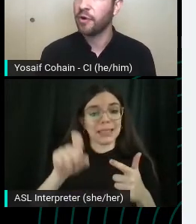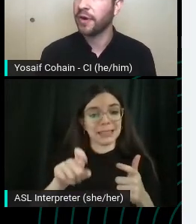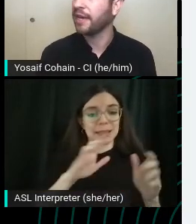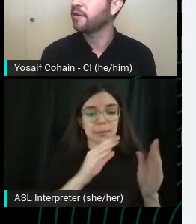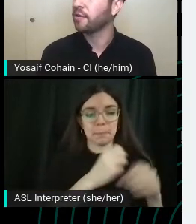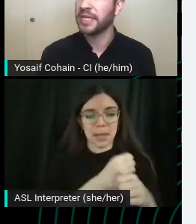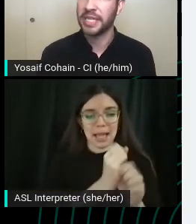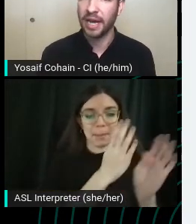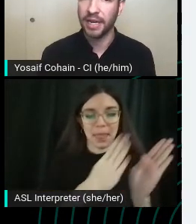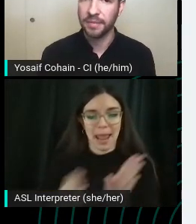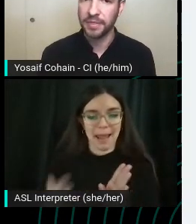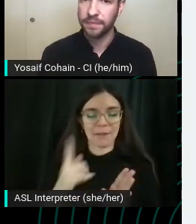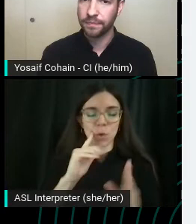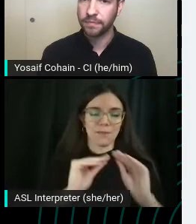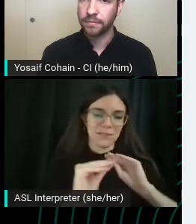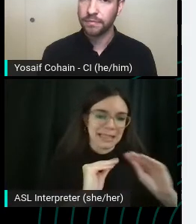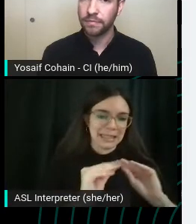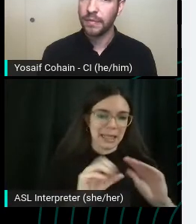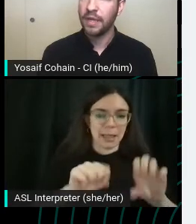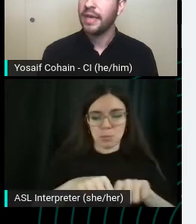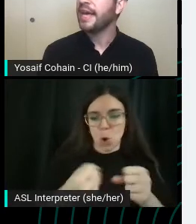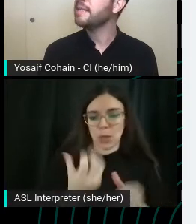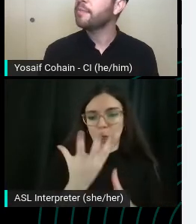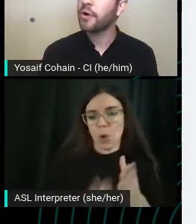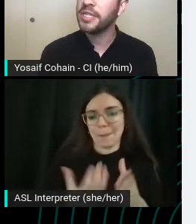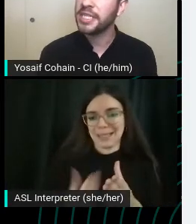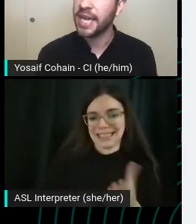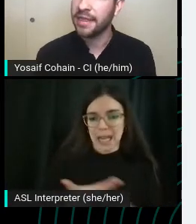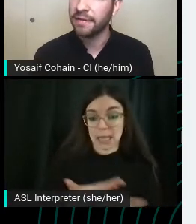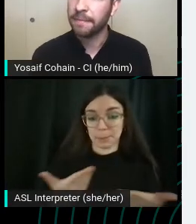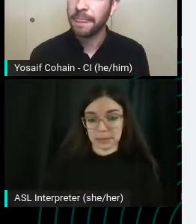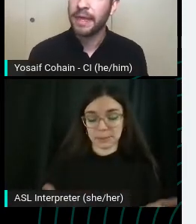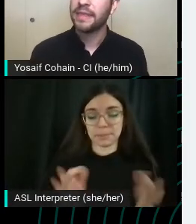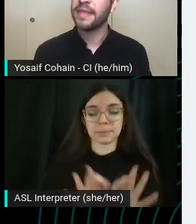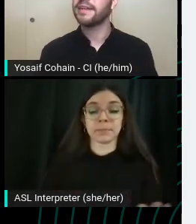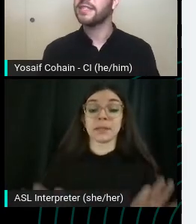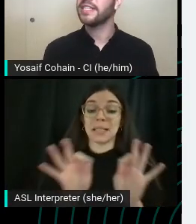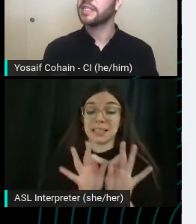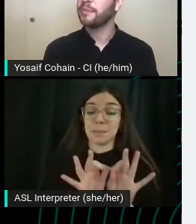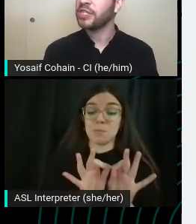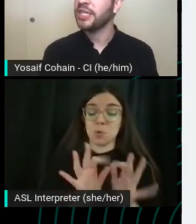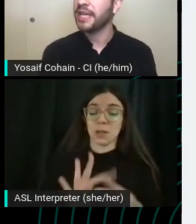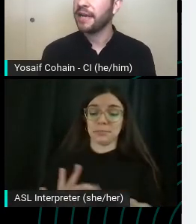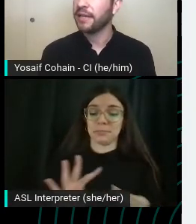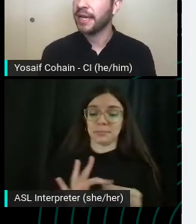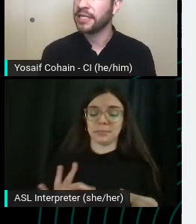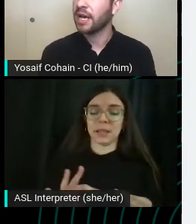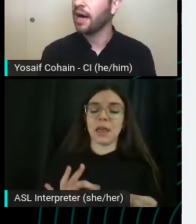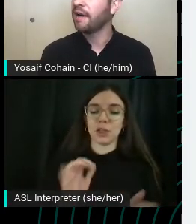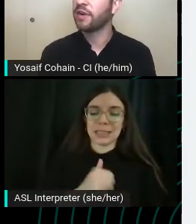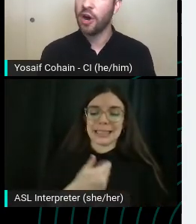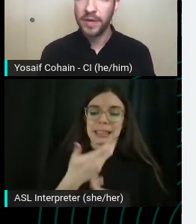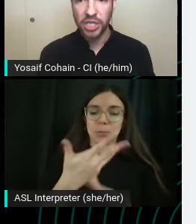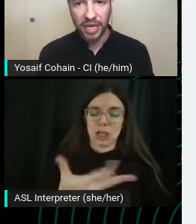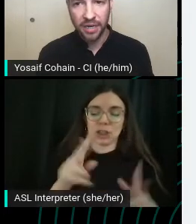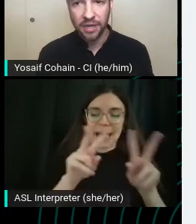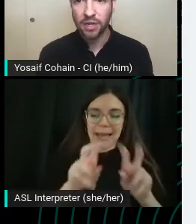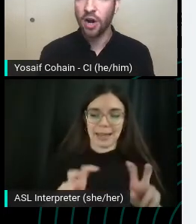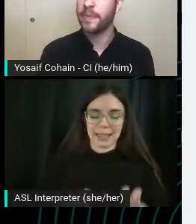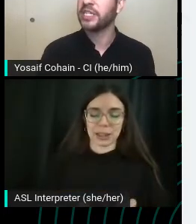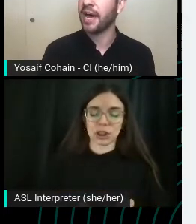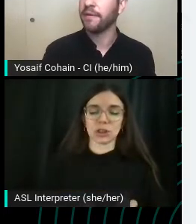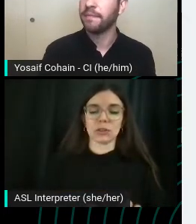fixing the broken or missing items. It's important to say, though, that there's this expression in analytics of garbage